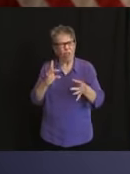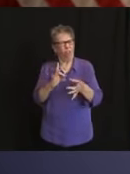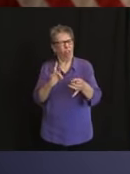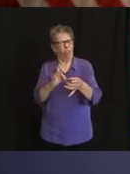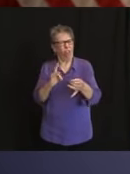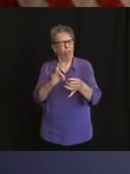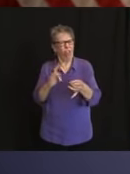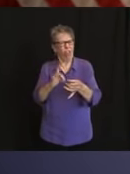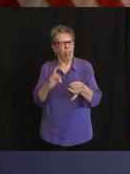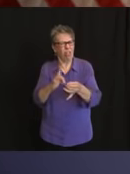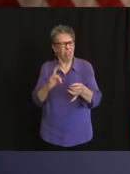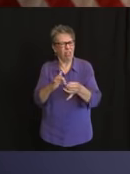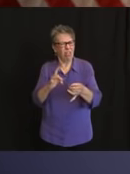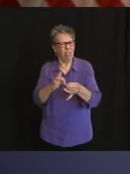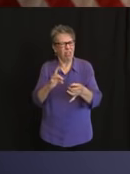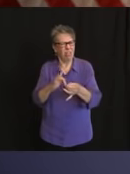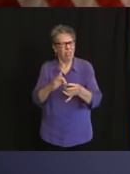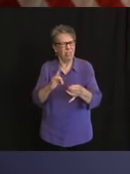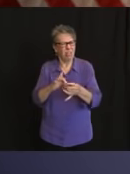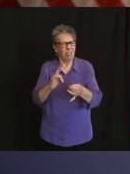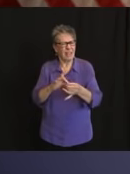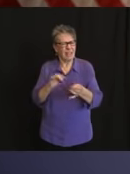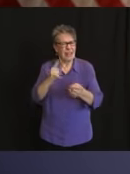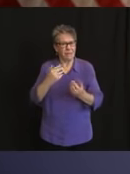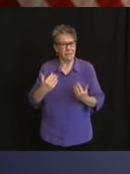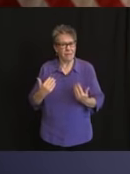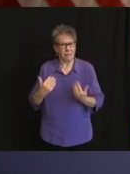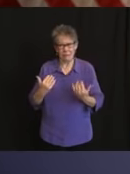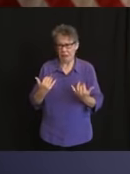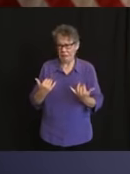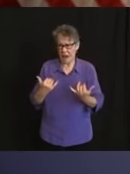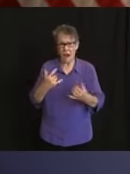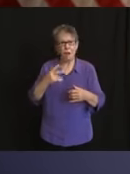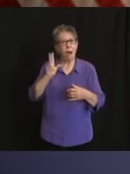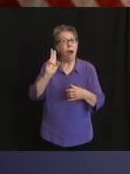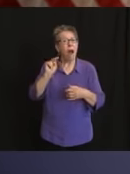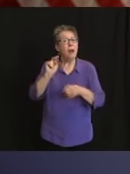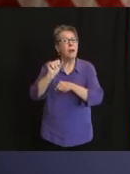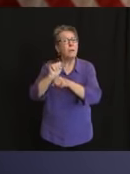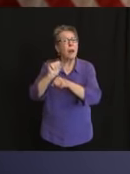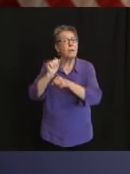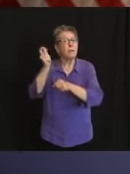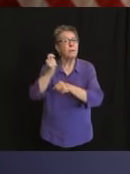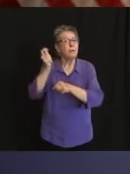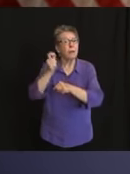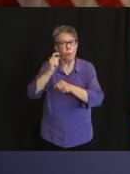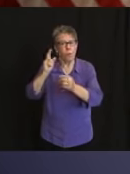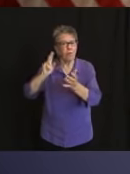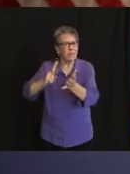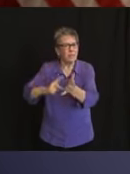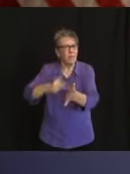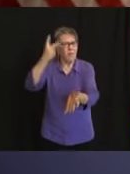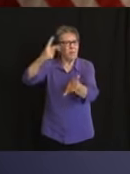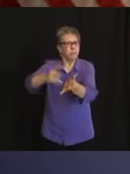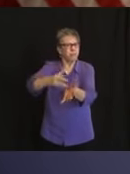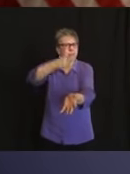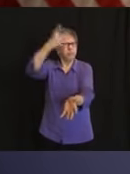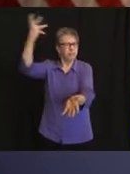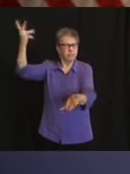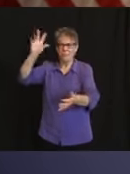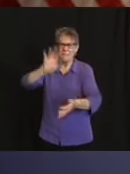is because for the most part, state and municipal workers, by the way, we need government more than ever before. This just in, for a little